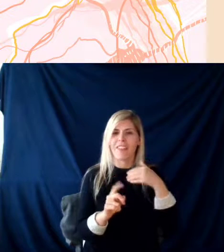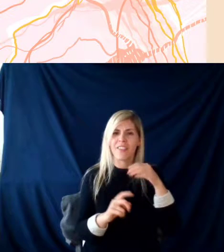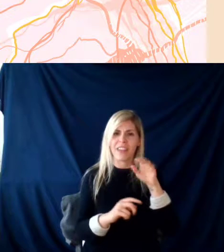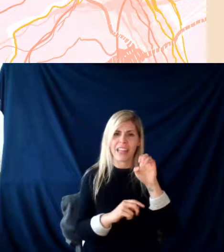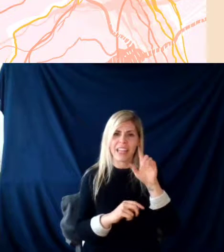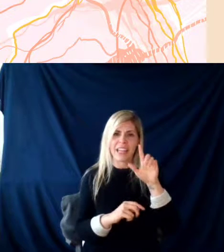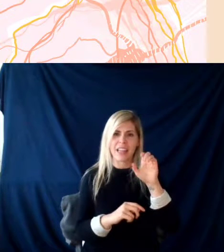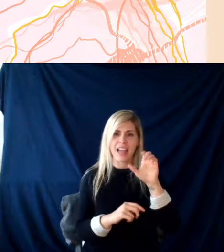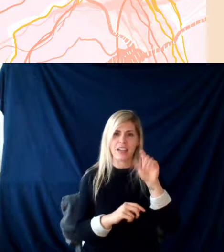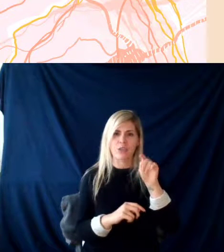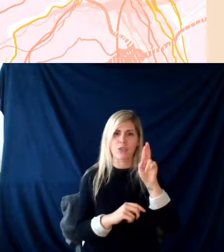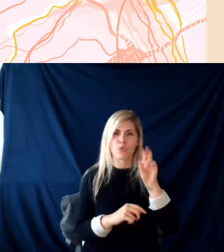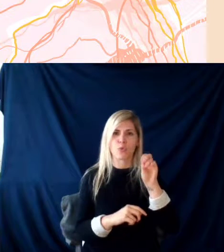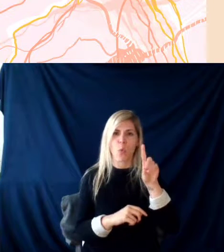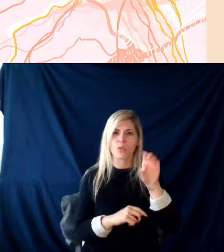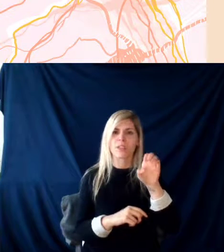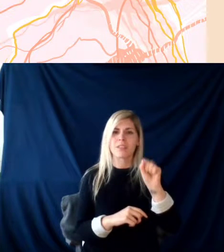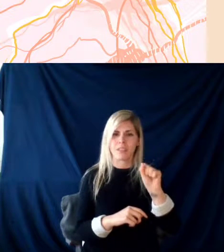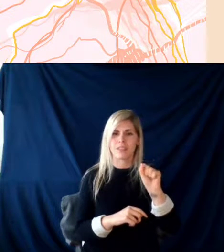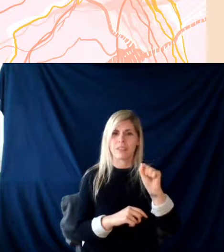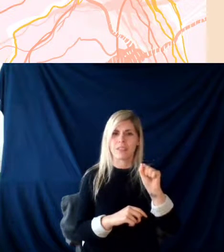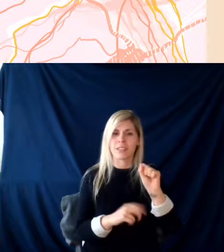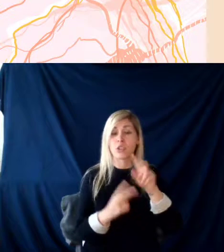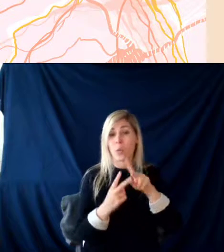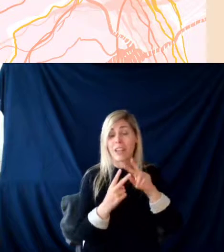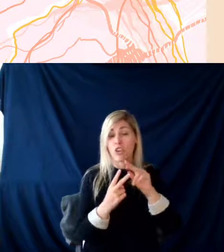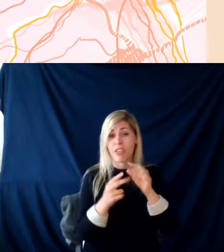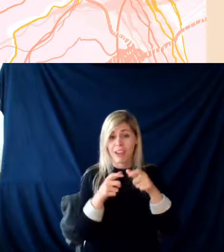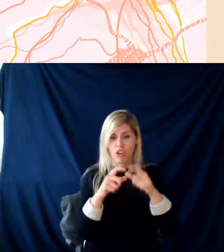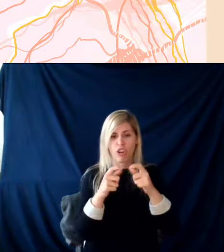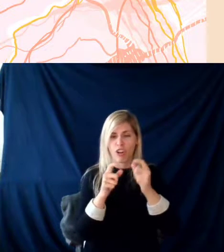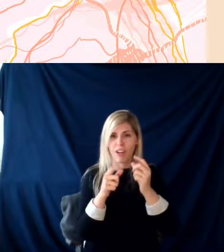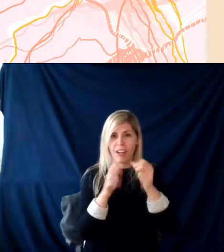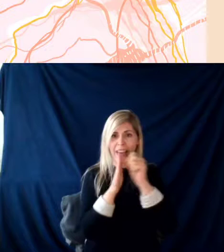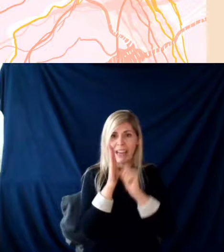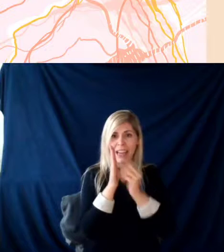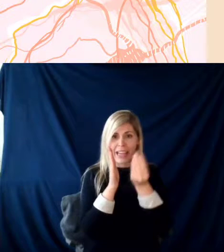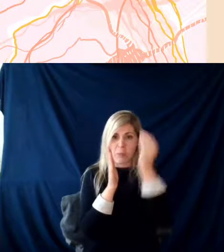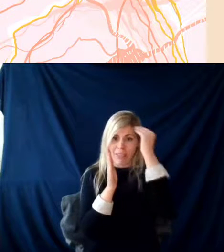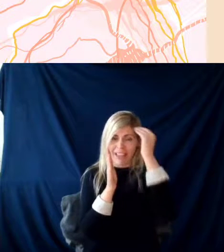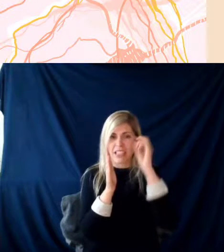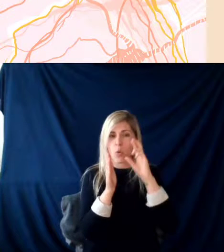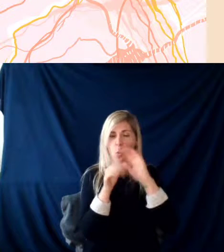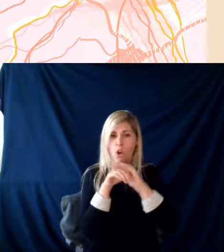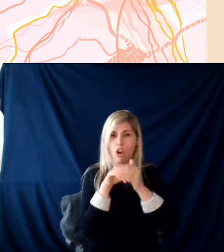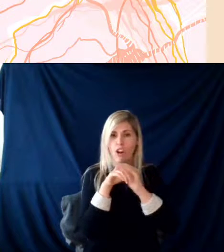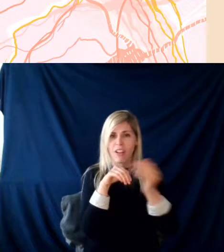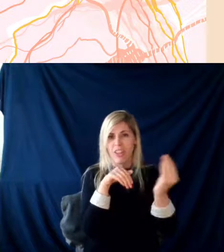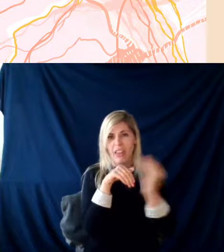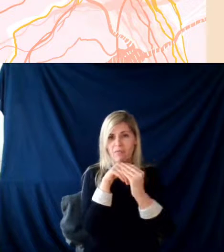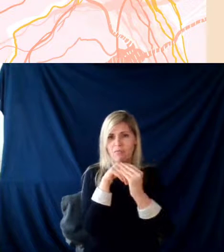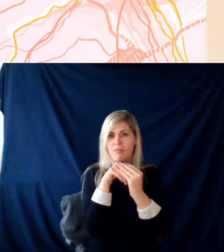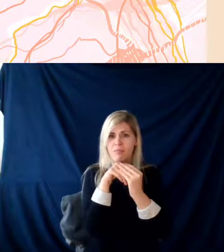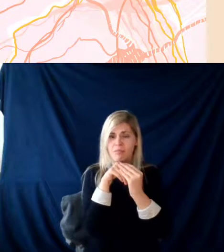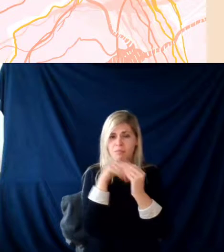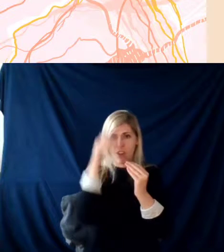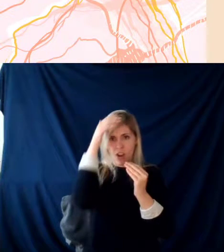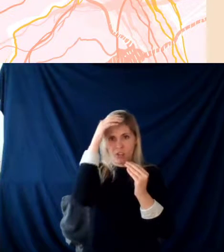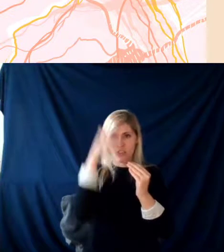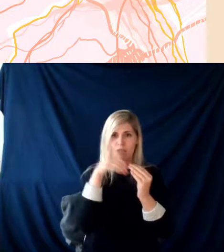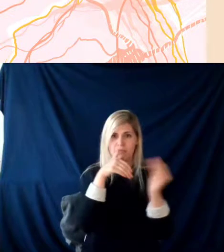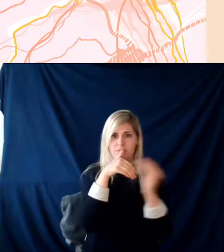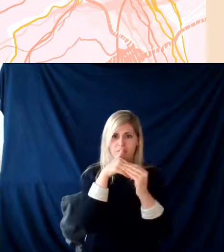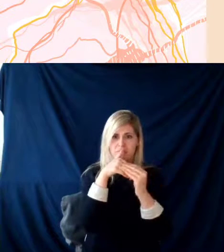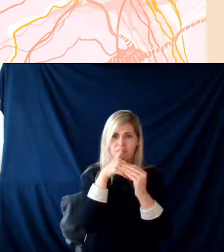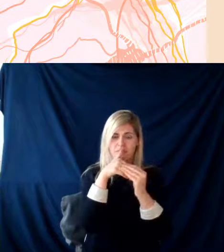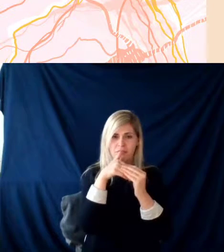electrodes which sit on top of, either they're implanted or they're on top of your brain and on your scalp.